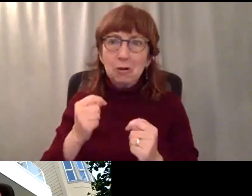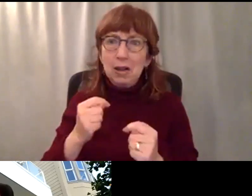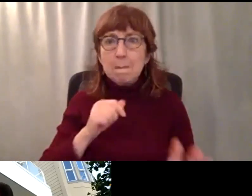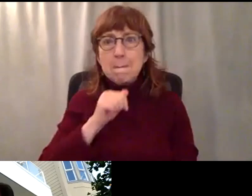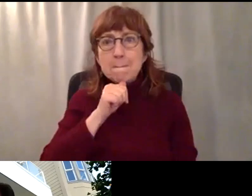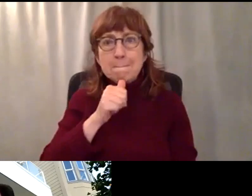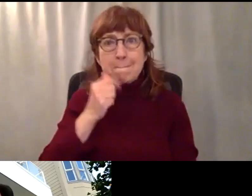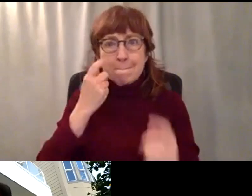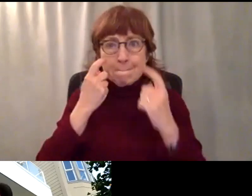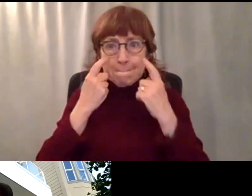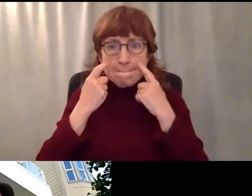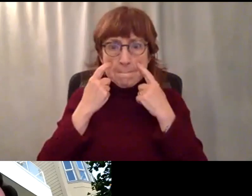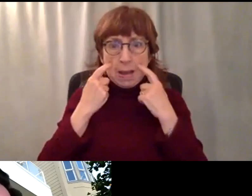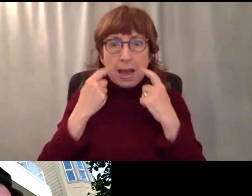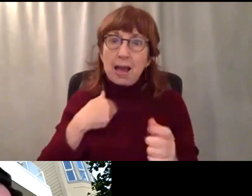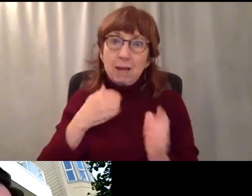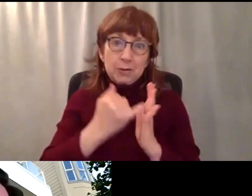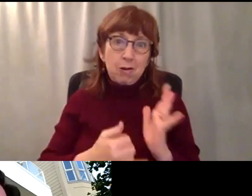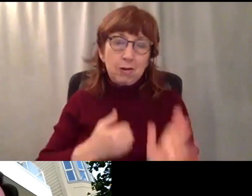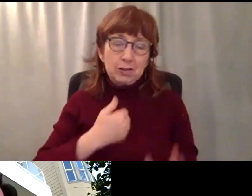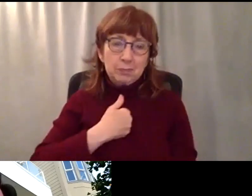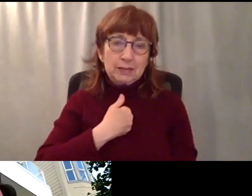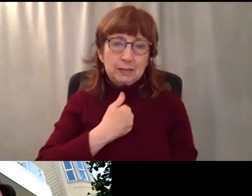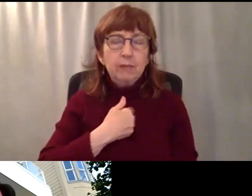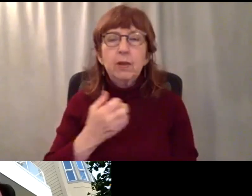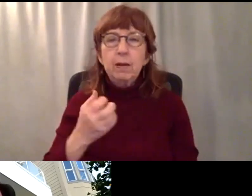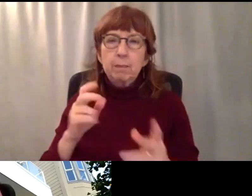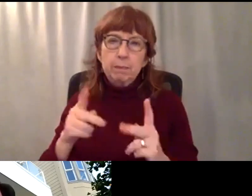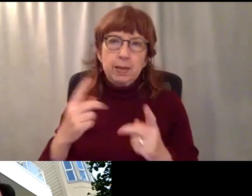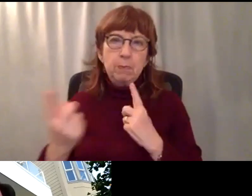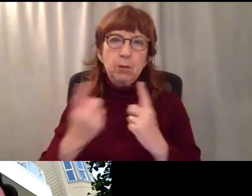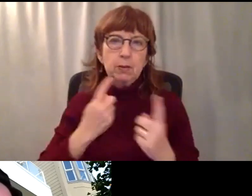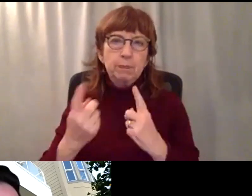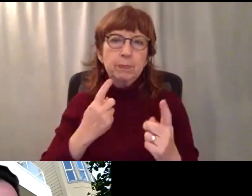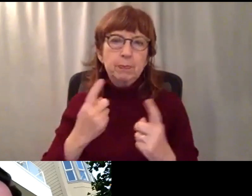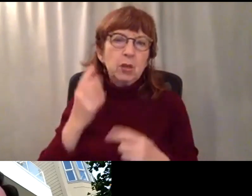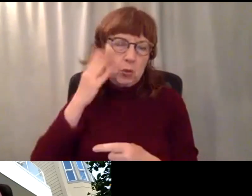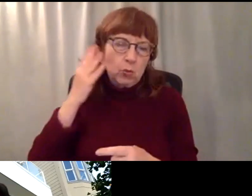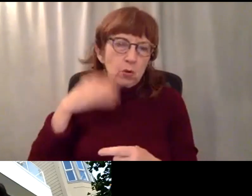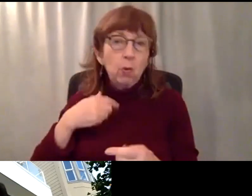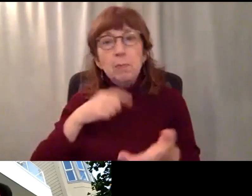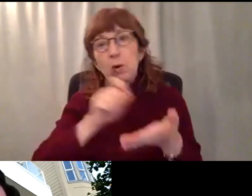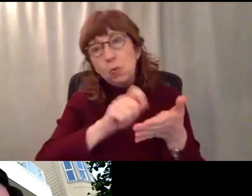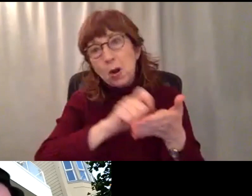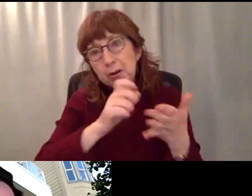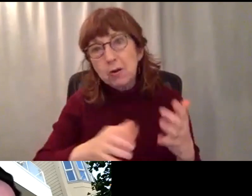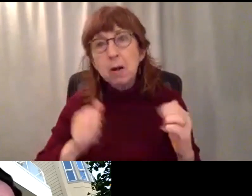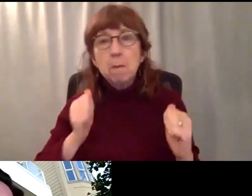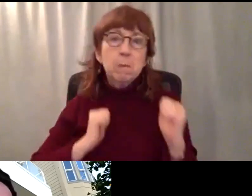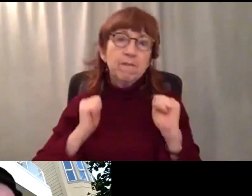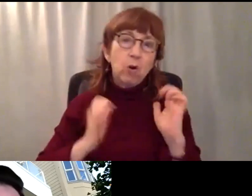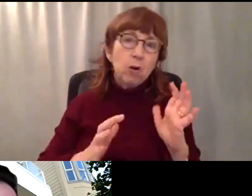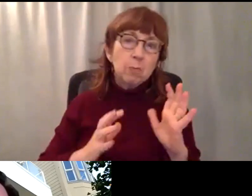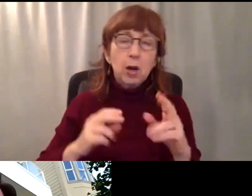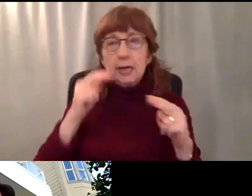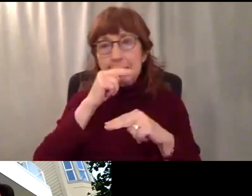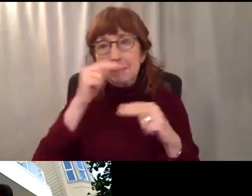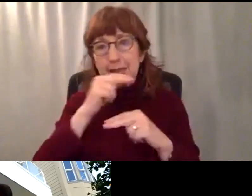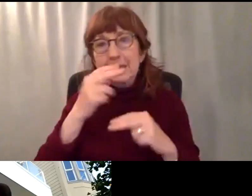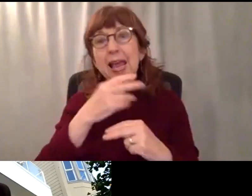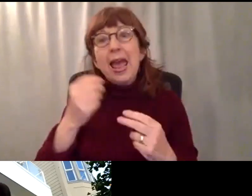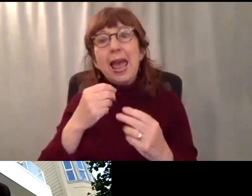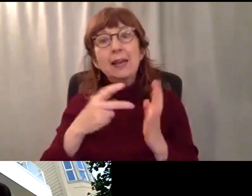because I'm an artist myself. A lot of people that come to these events know I'm a writer and performer and stand-up comedian and